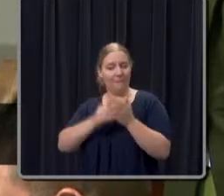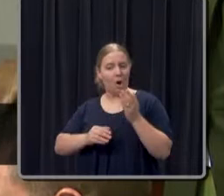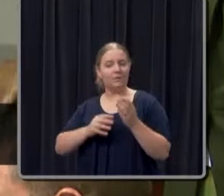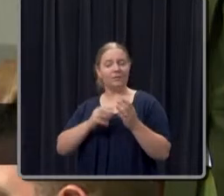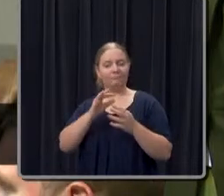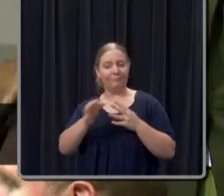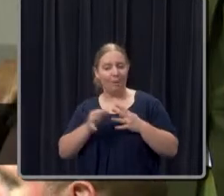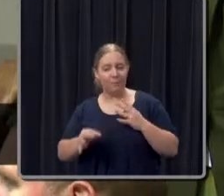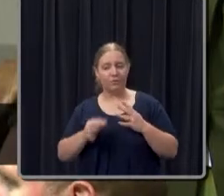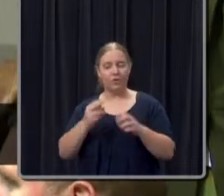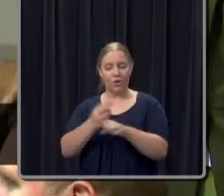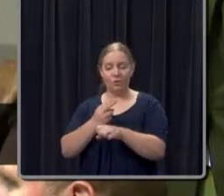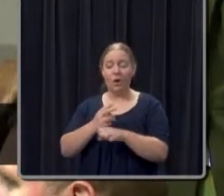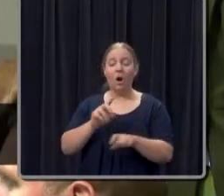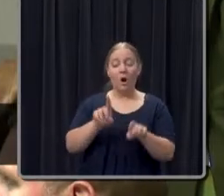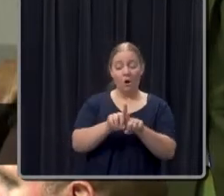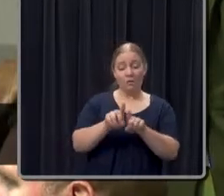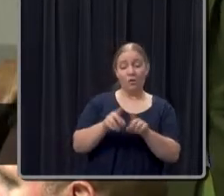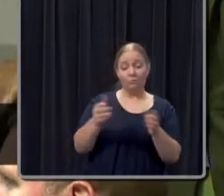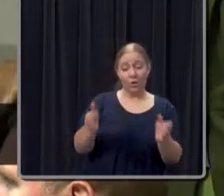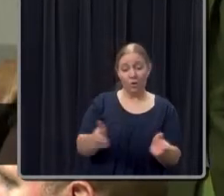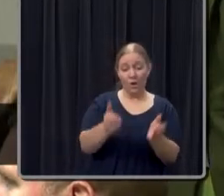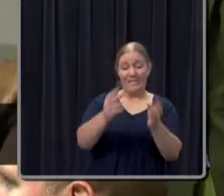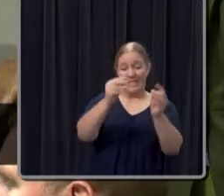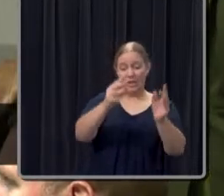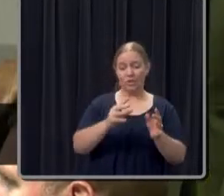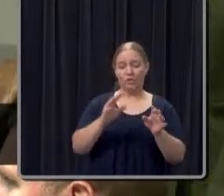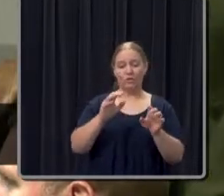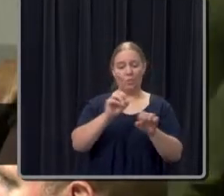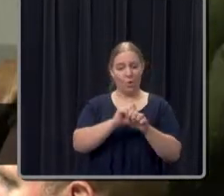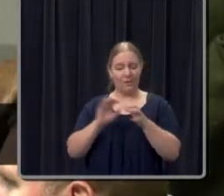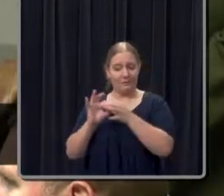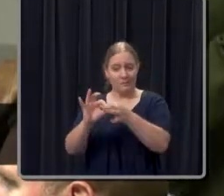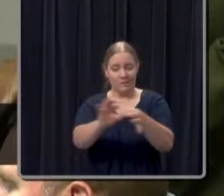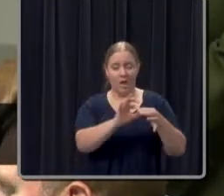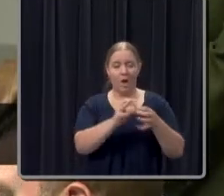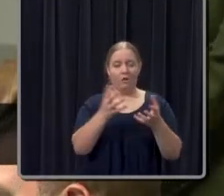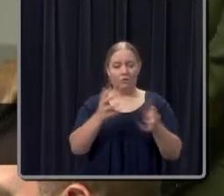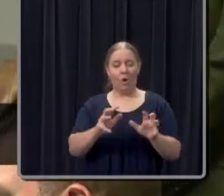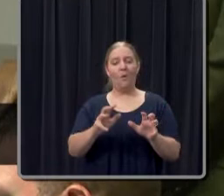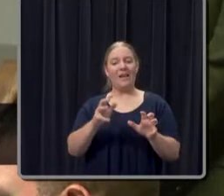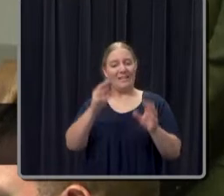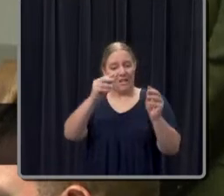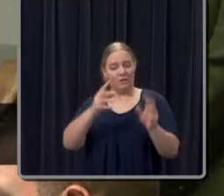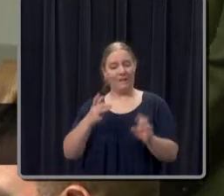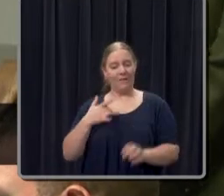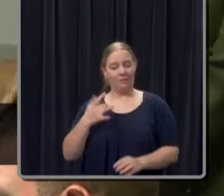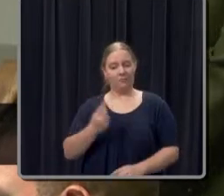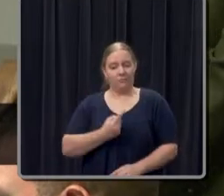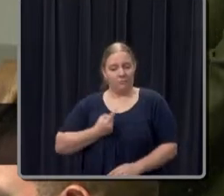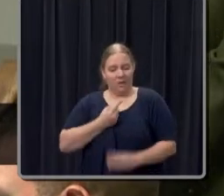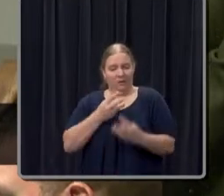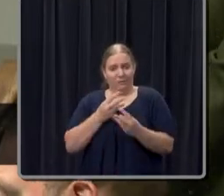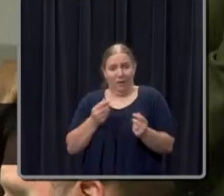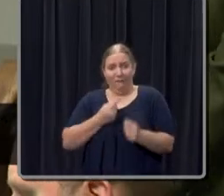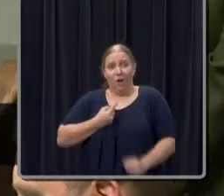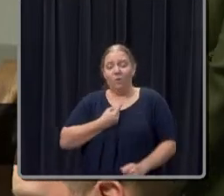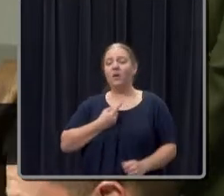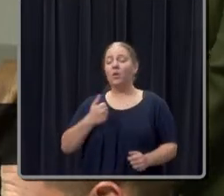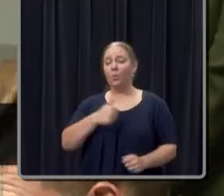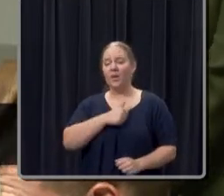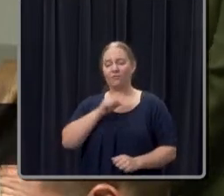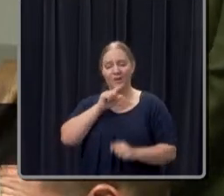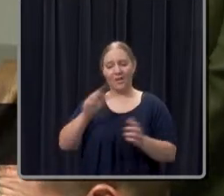encourage our teachers to be working with each other. We don't ever want a teacher thinking they're by themselves as they have to solve all these things. And so we